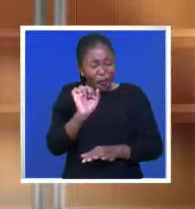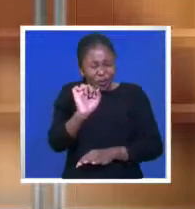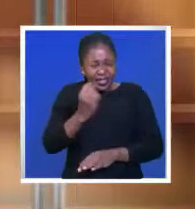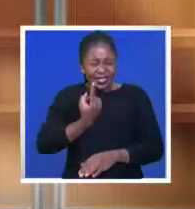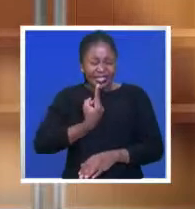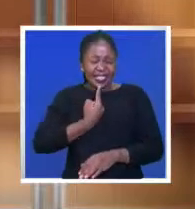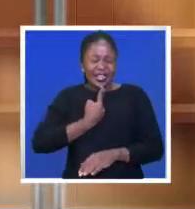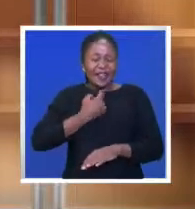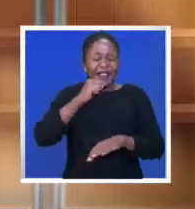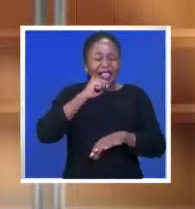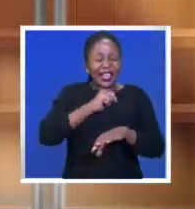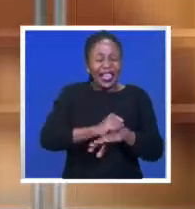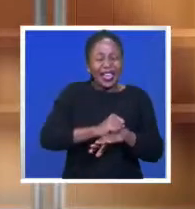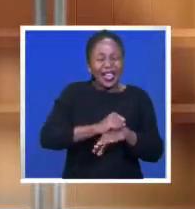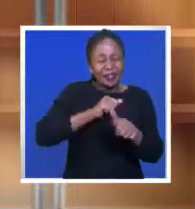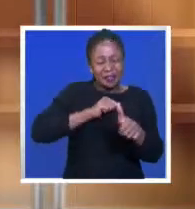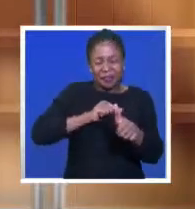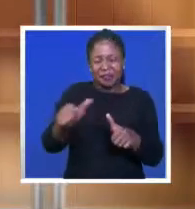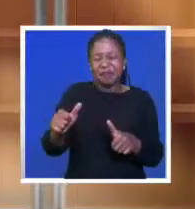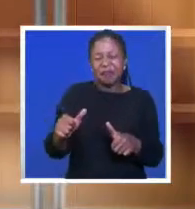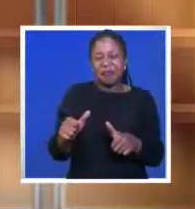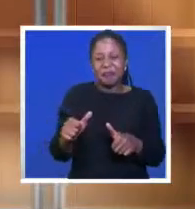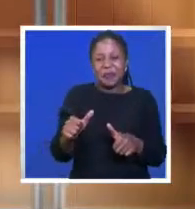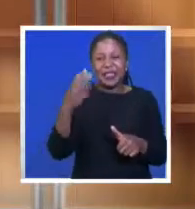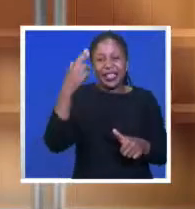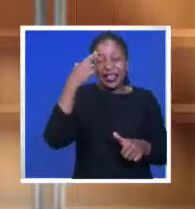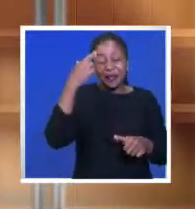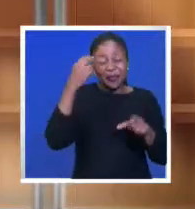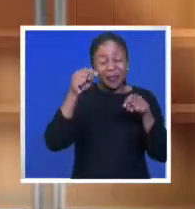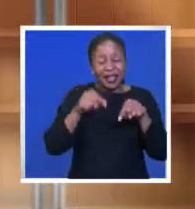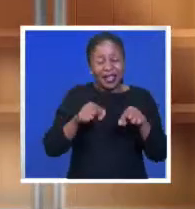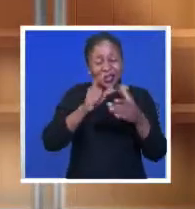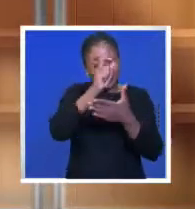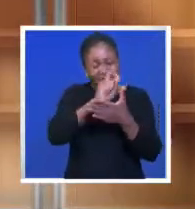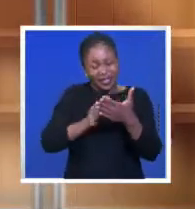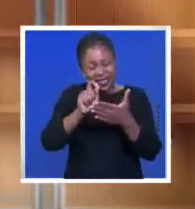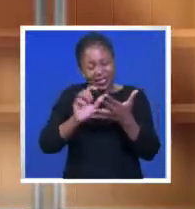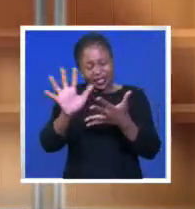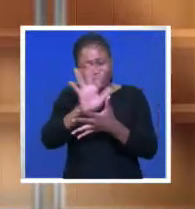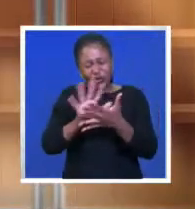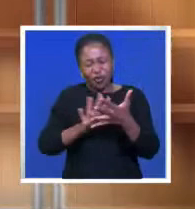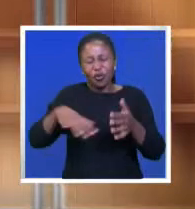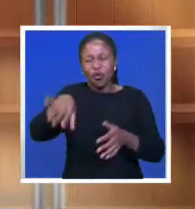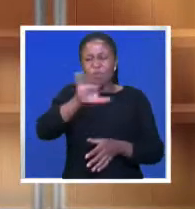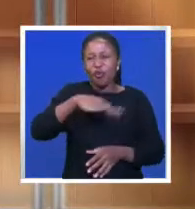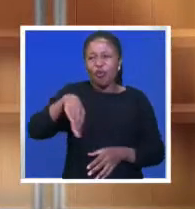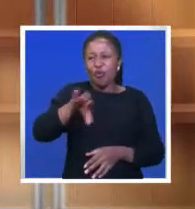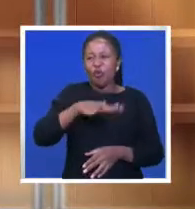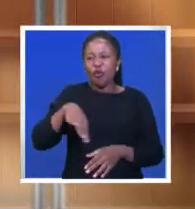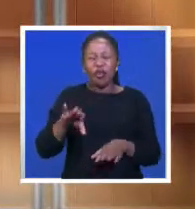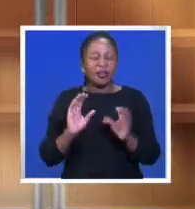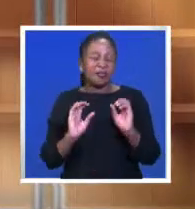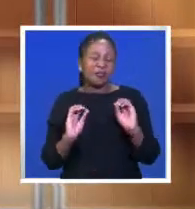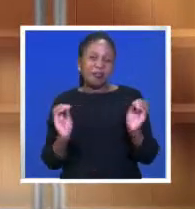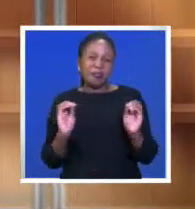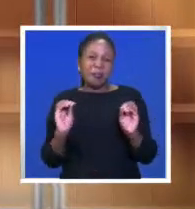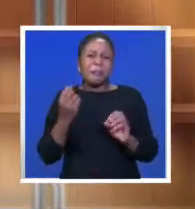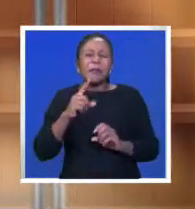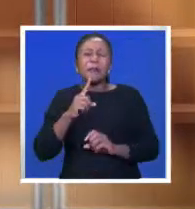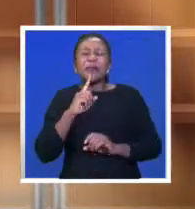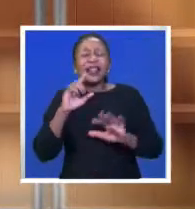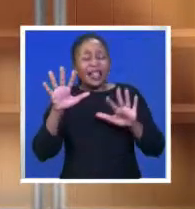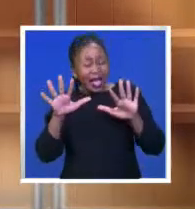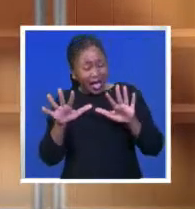writing the whole story here, so we are just seeing how language is used for effect. So now, let us appreciate